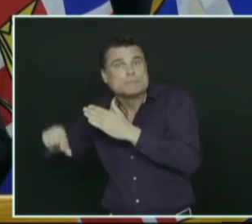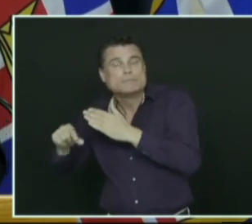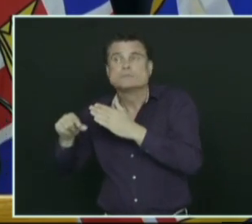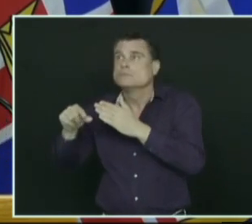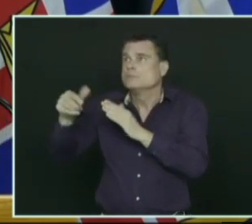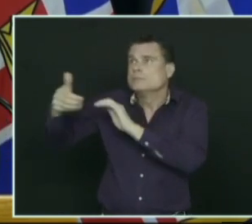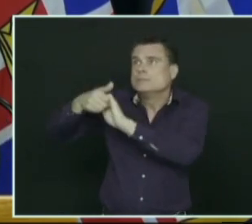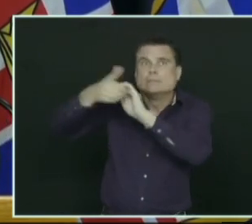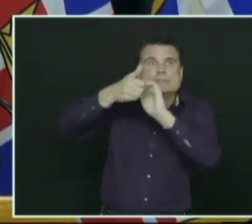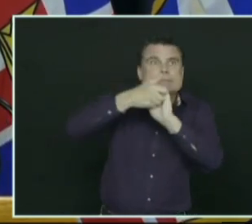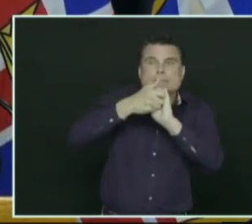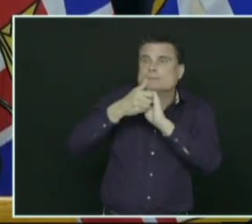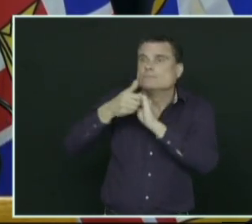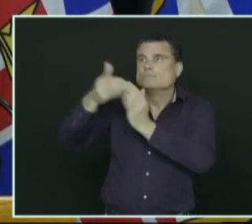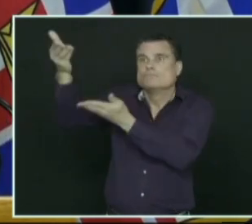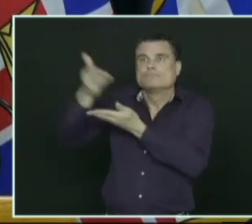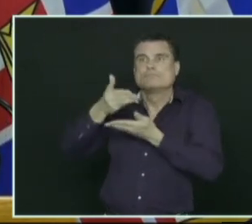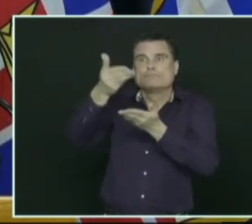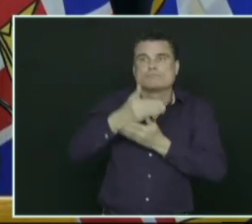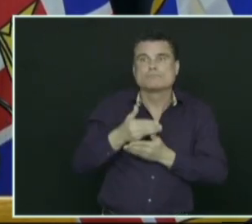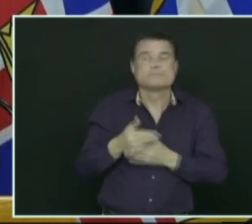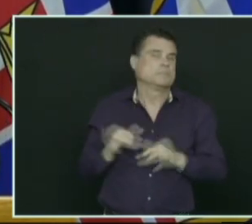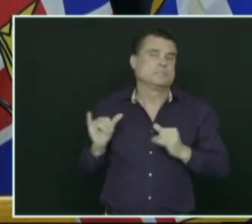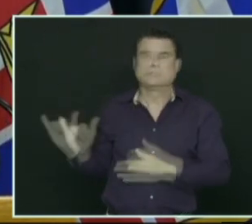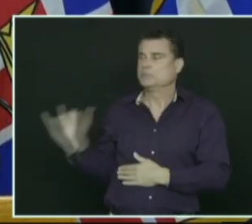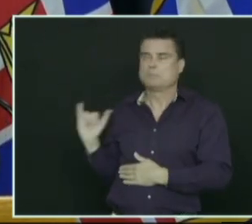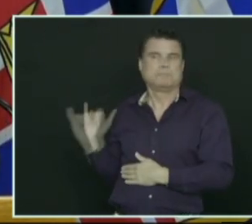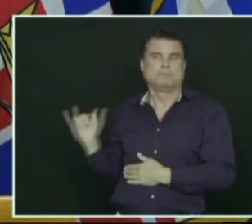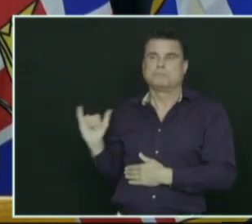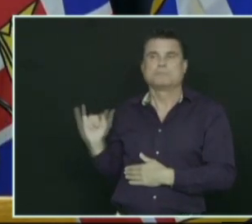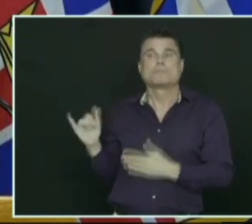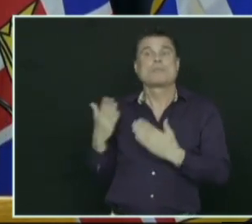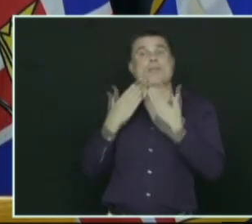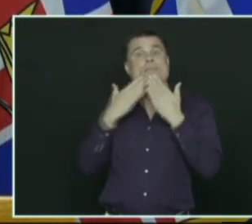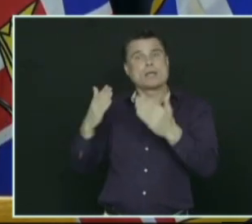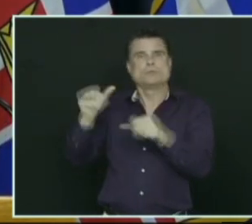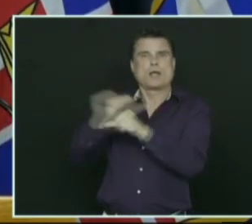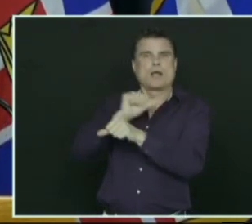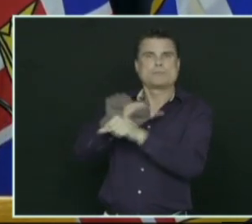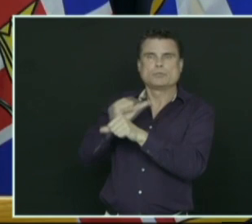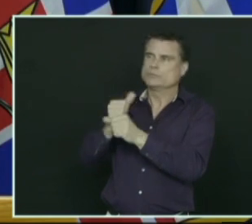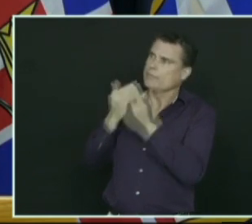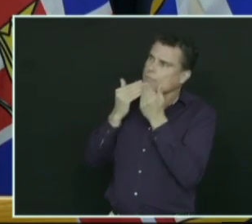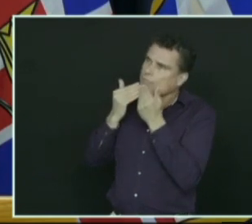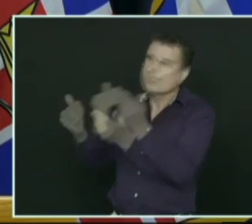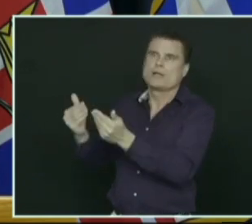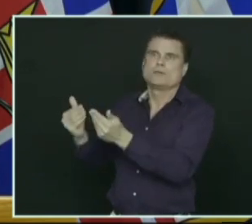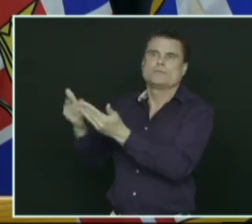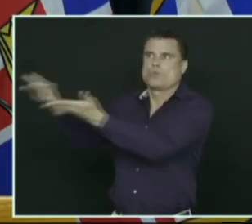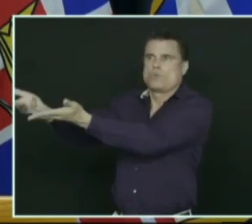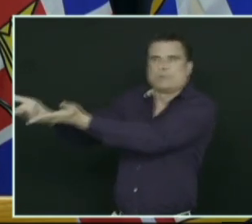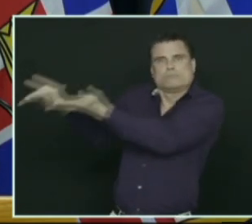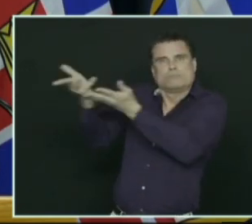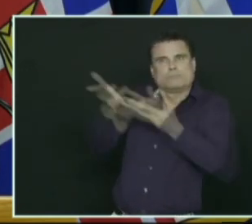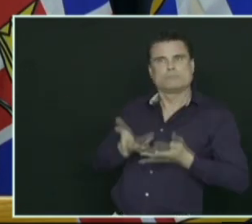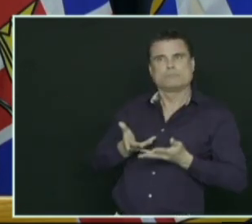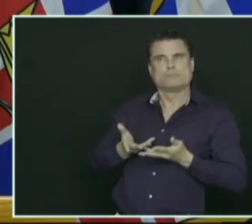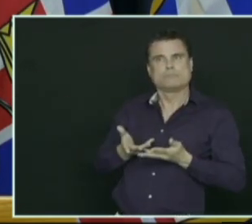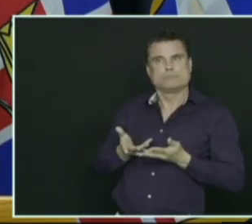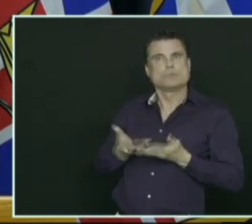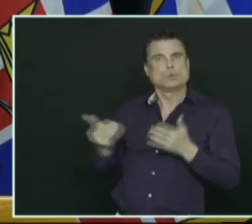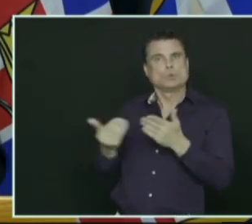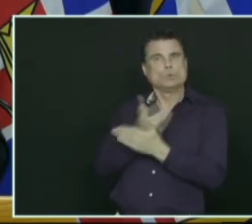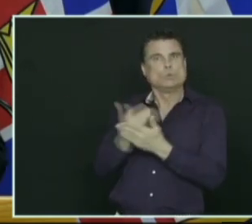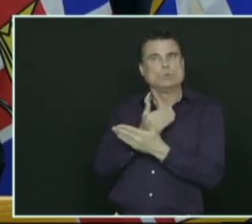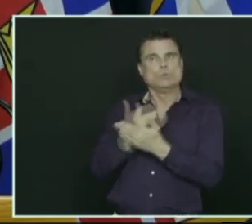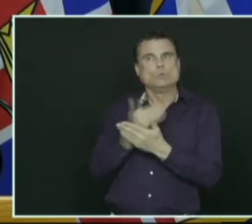that need PPE to keep healthcare workers and residents and populations and patients safe get those. We appreciate